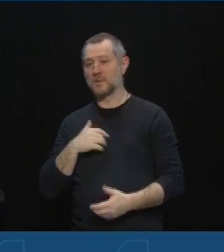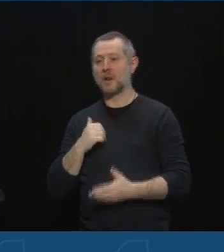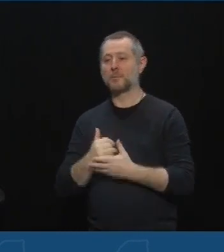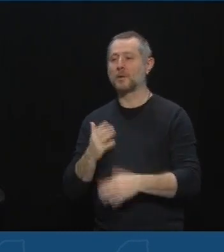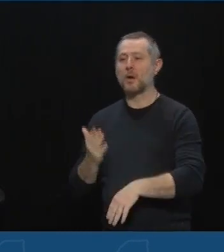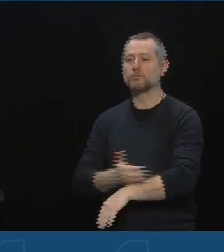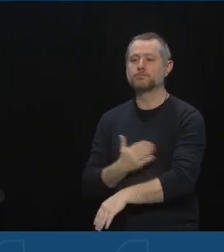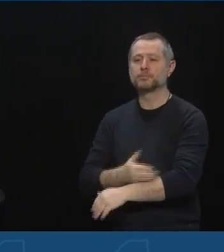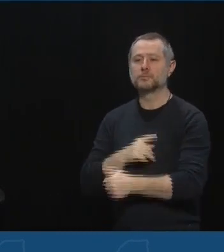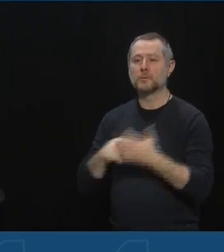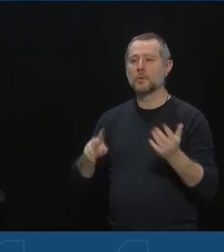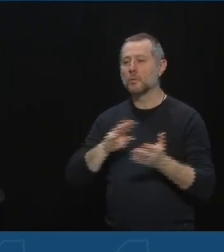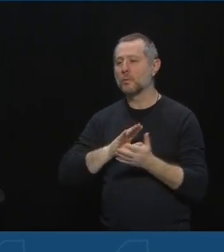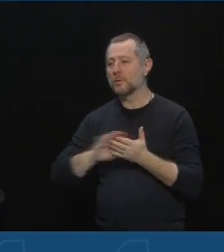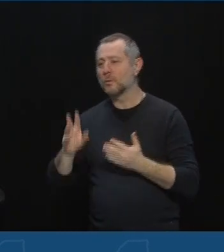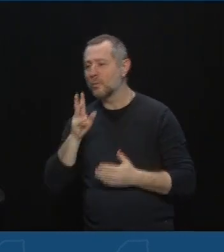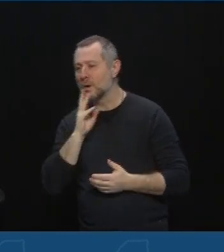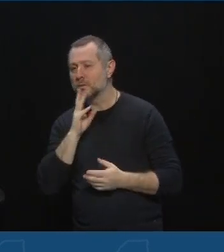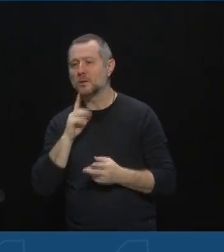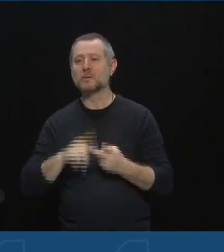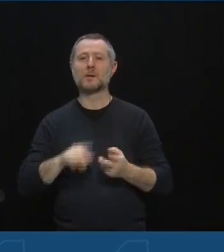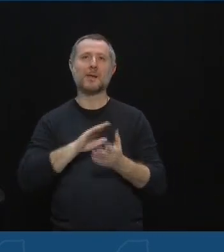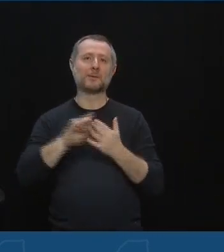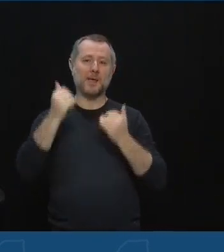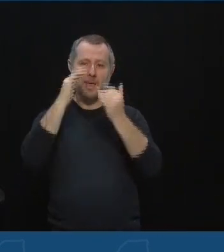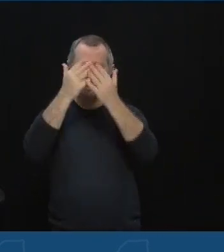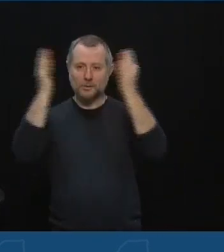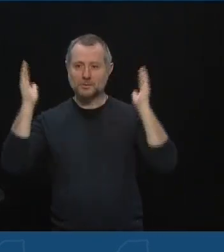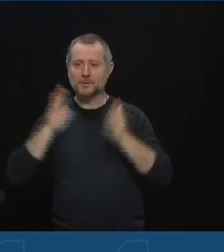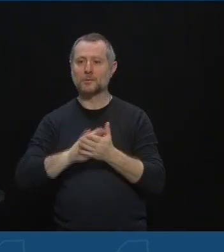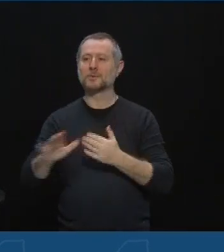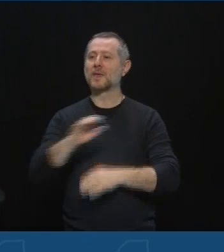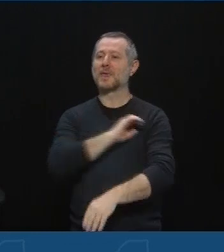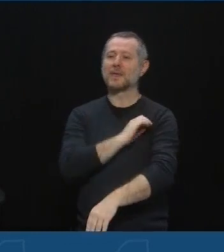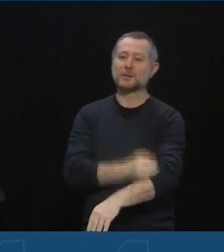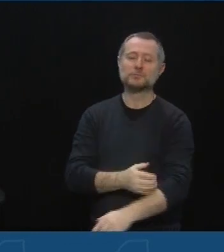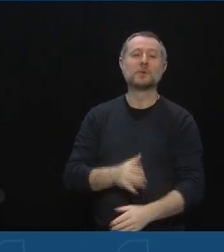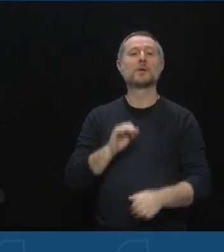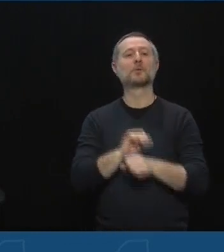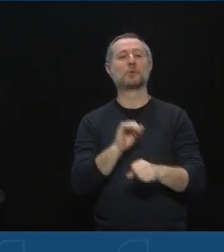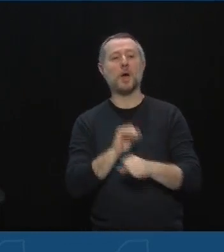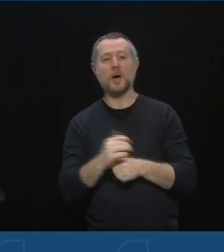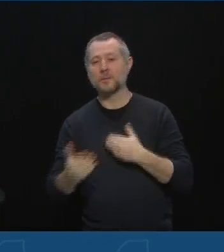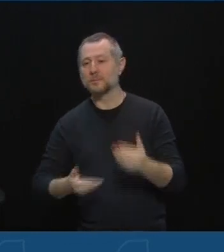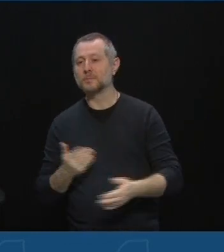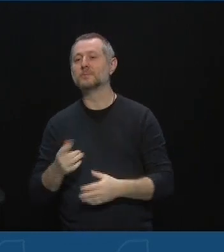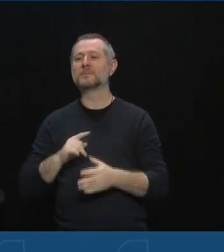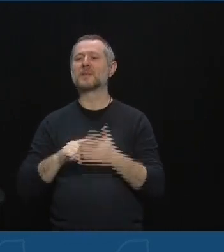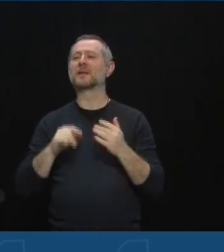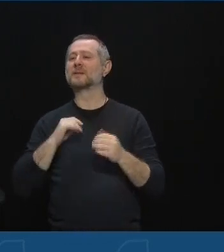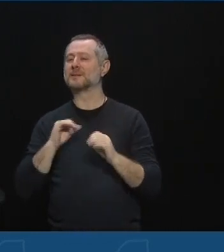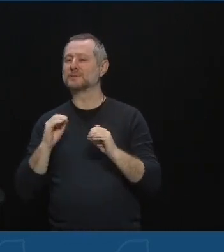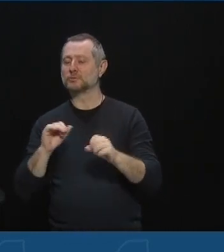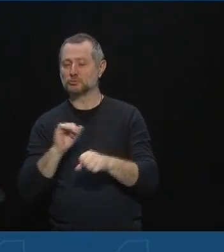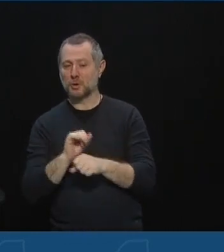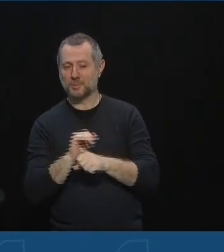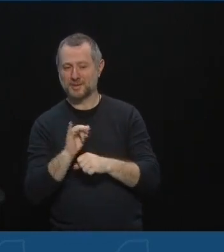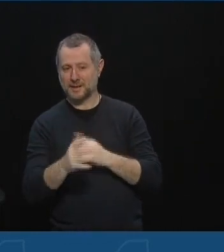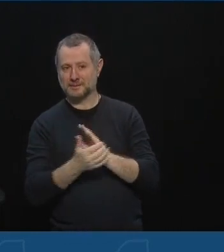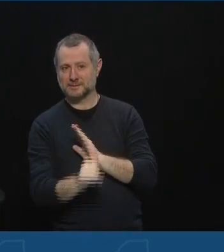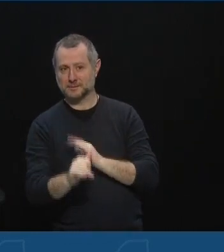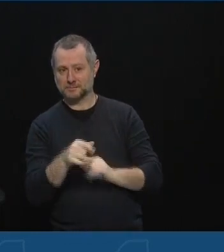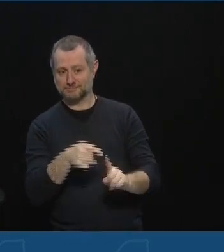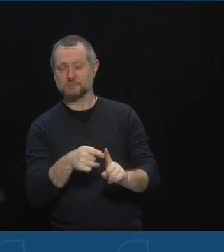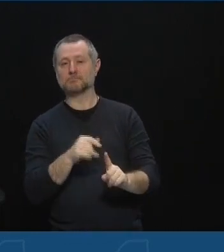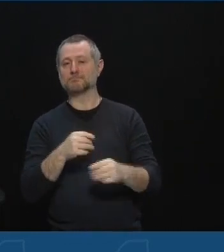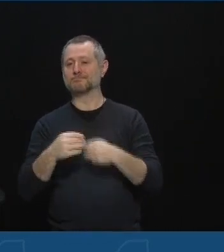clean air, and just to focus on clean energy jobs, which I believe are really the future. We need to teach the skills for those jobs as well. We're also making